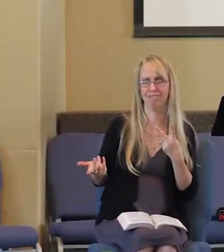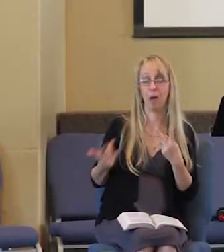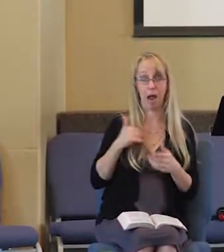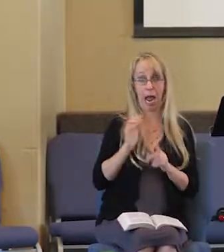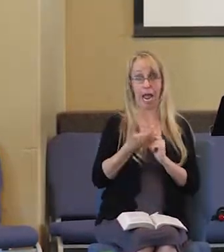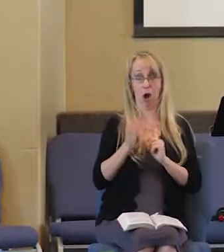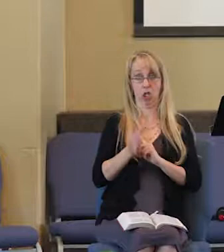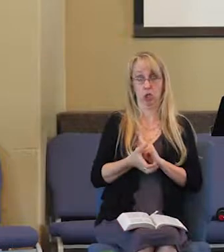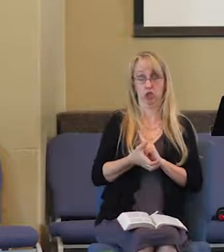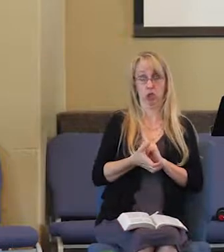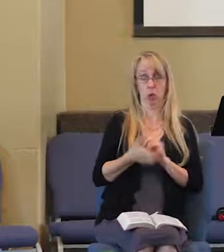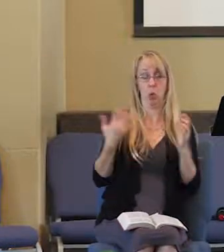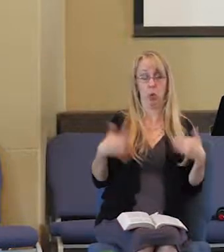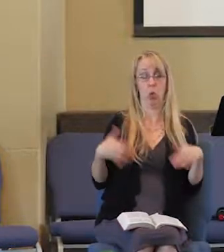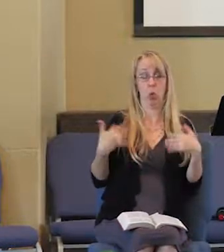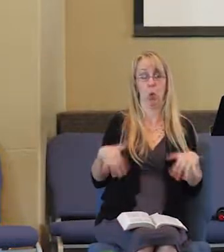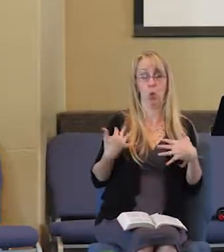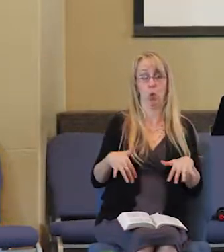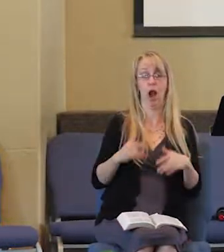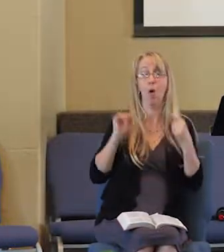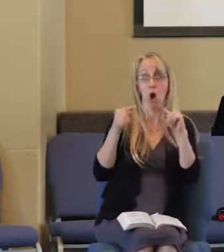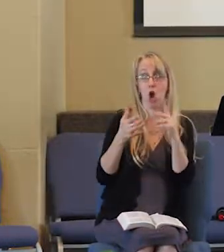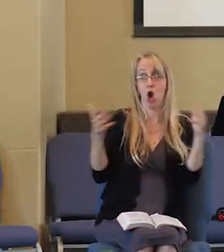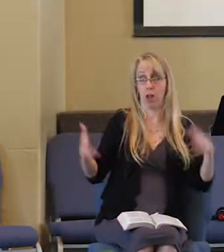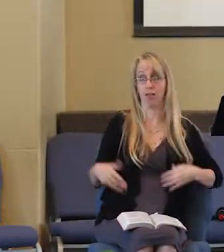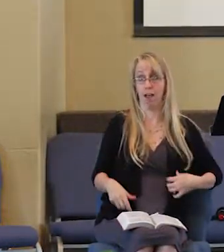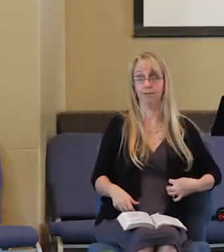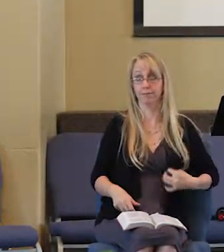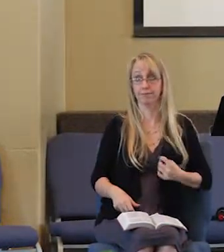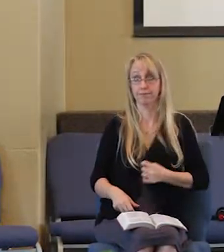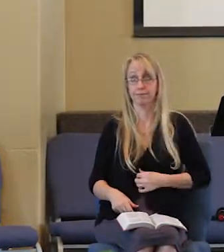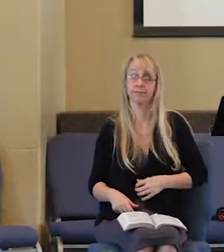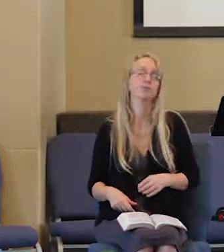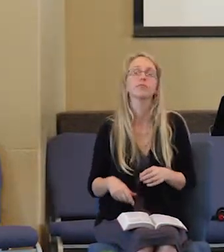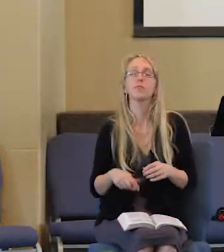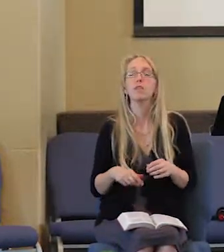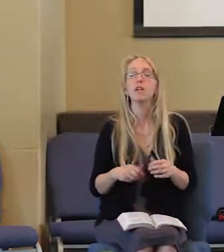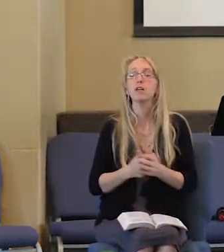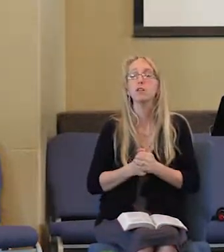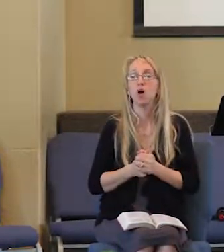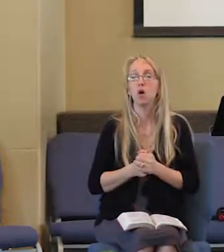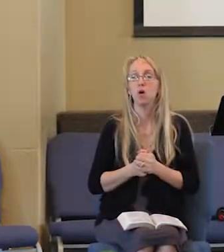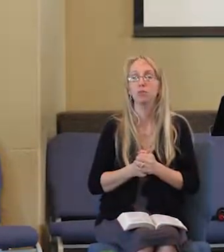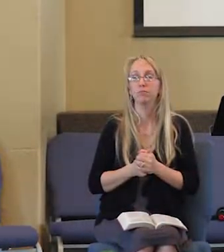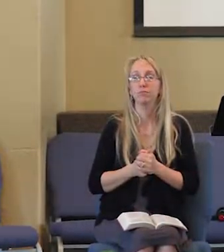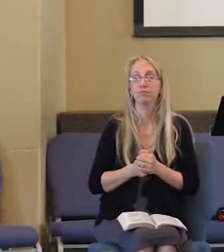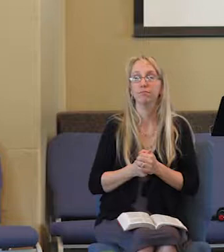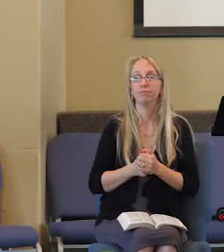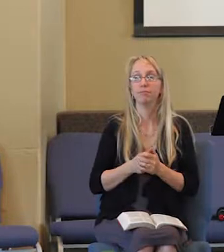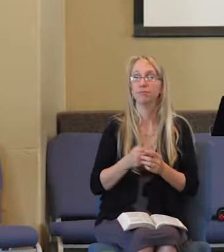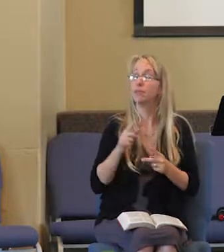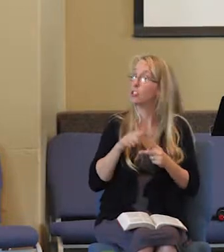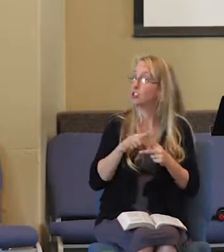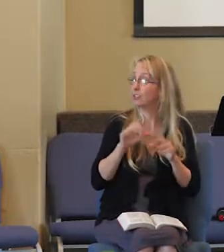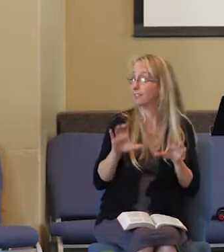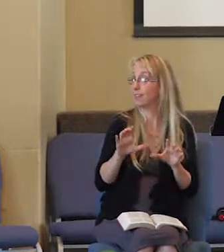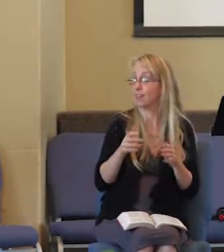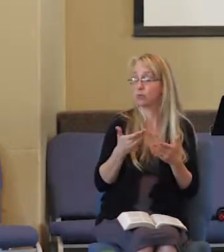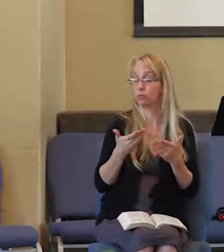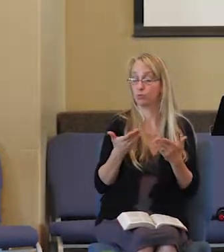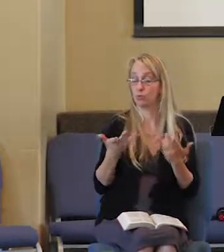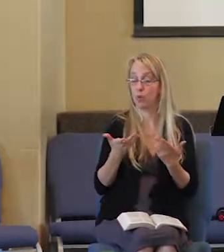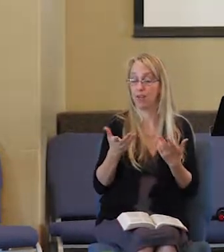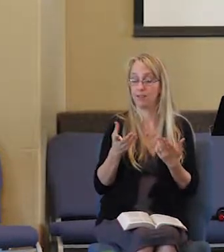At least in our culture, that would hurt a lot. And so she did what mothers and